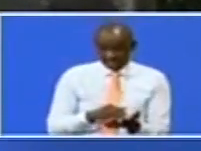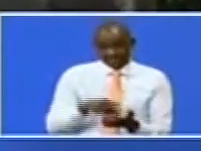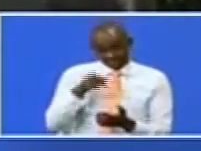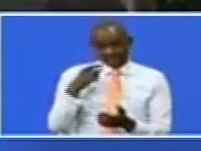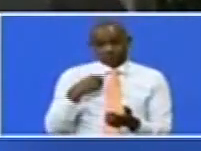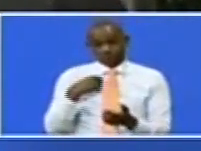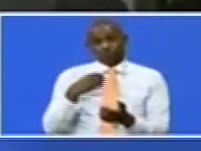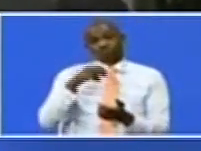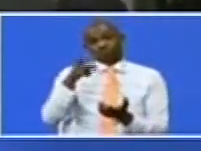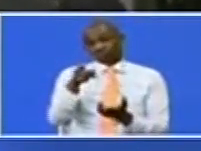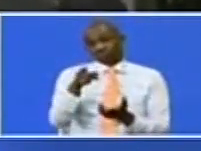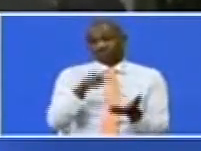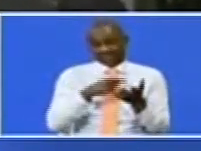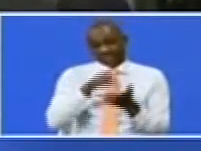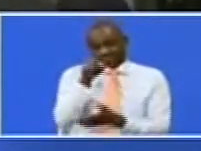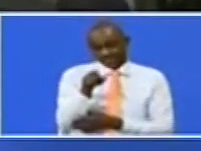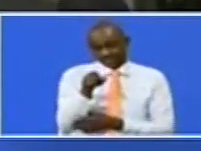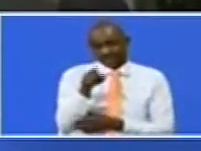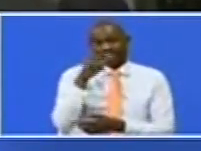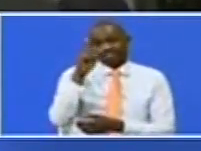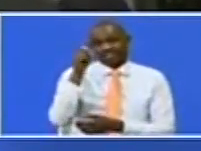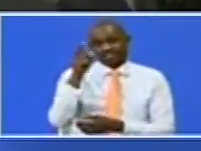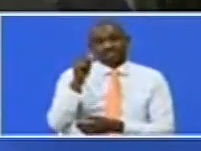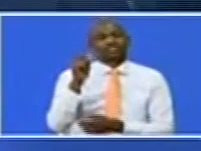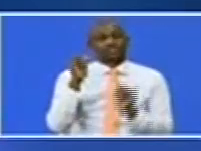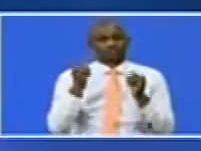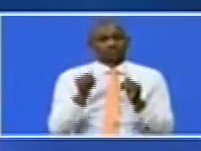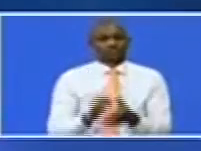perjury. Michelle Ngele, KTN News, Nairobi. A